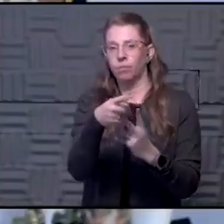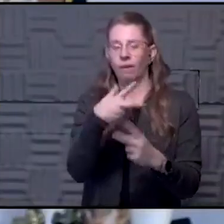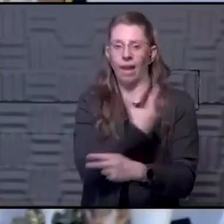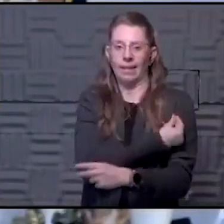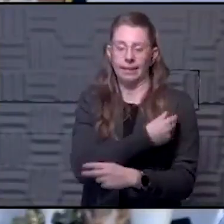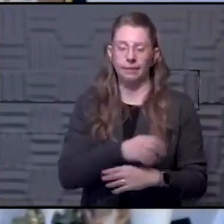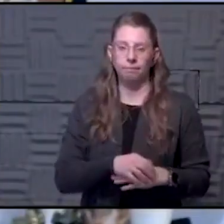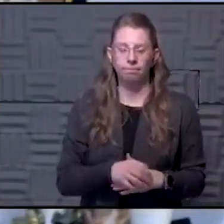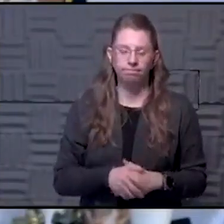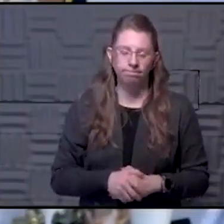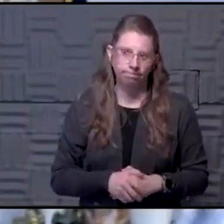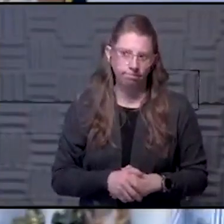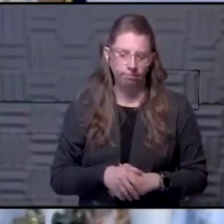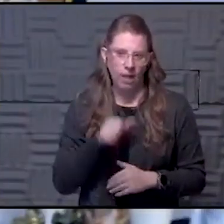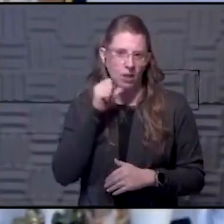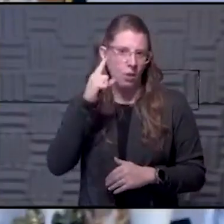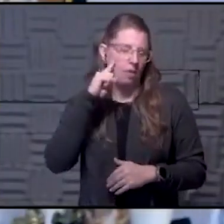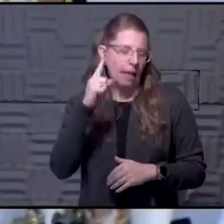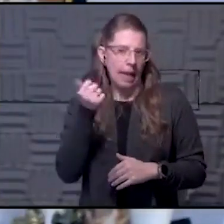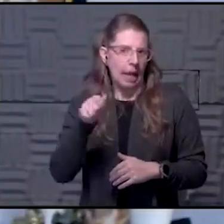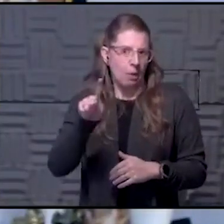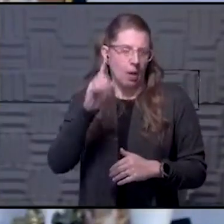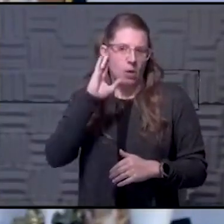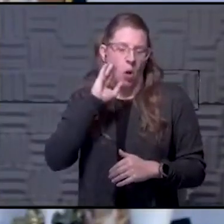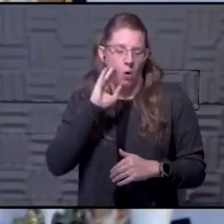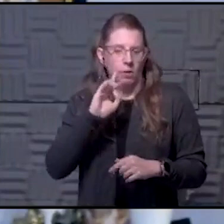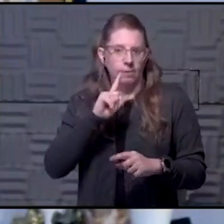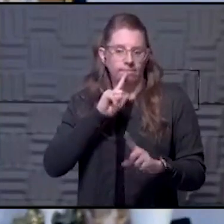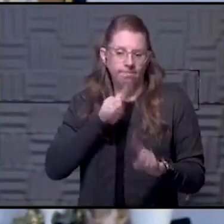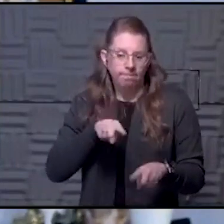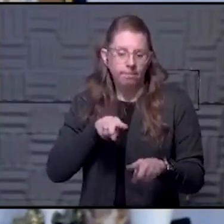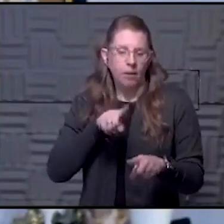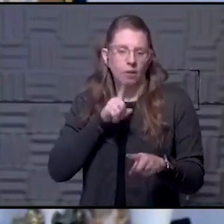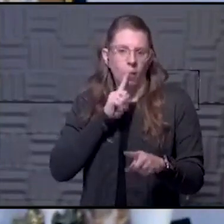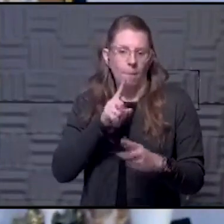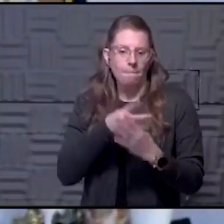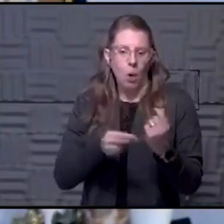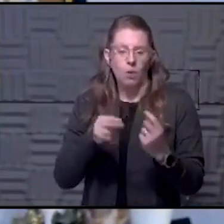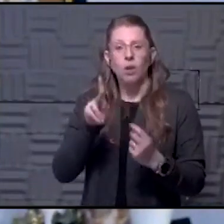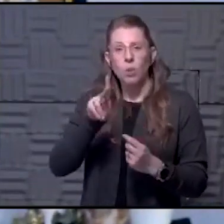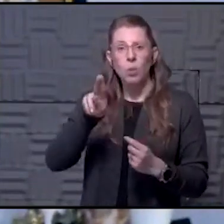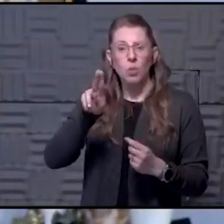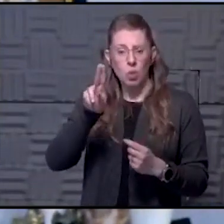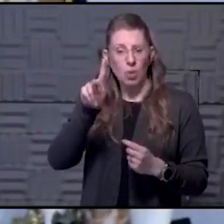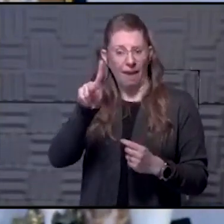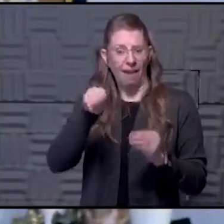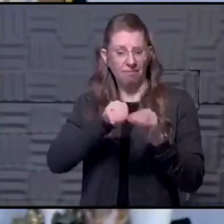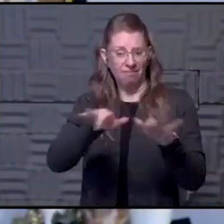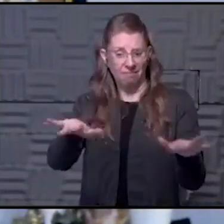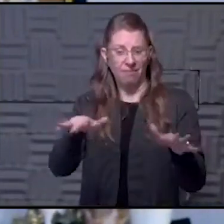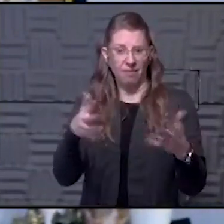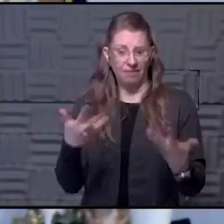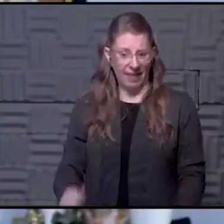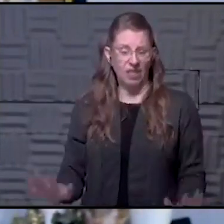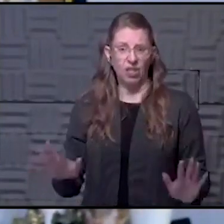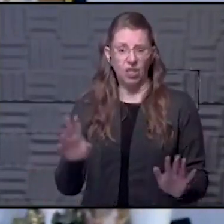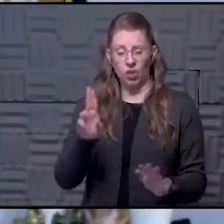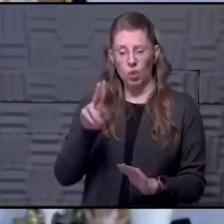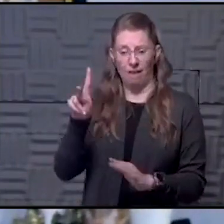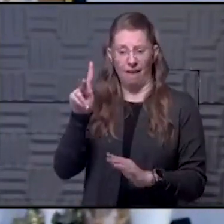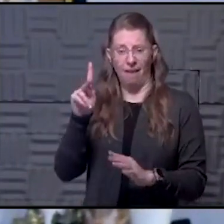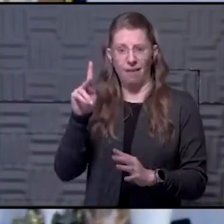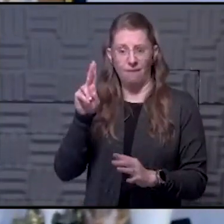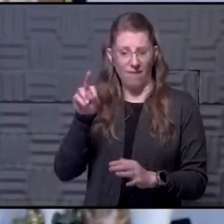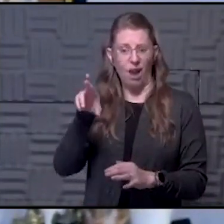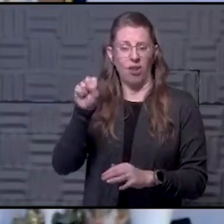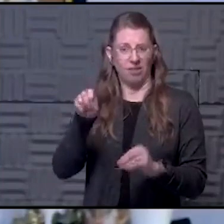You know, I don't think anybody knows the entire answer to both. The UK variant is in the United States already. I'm hoping